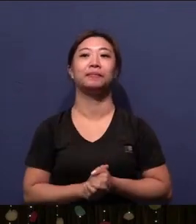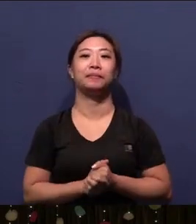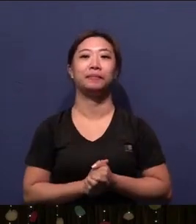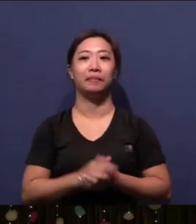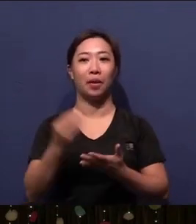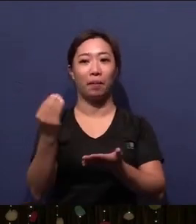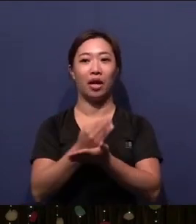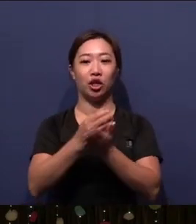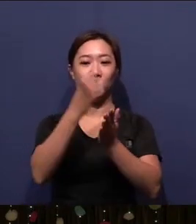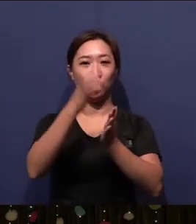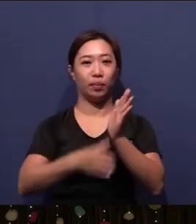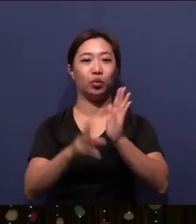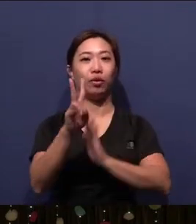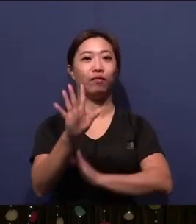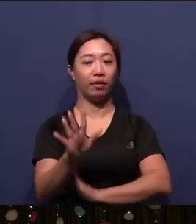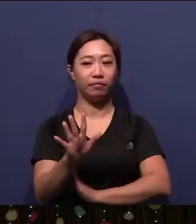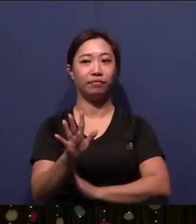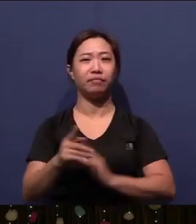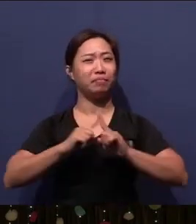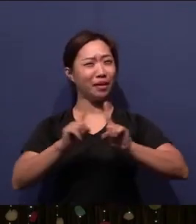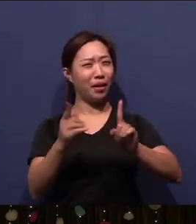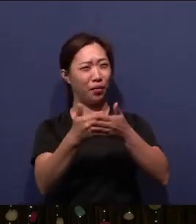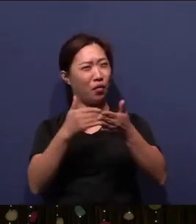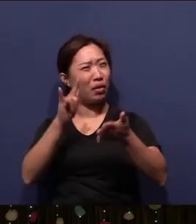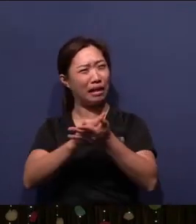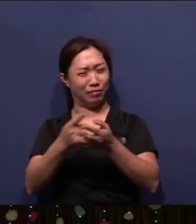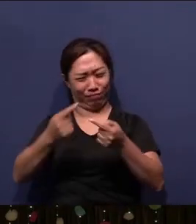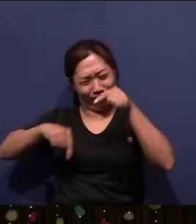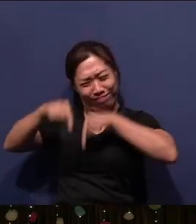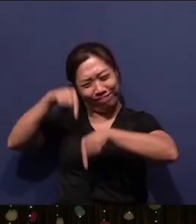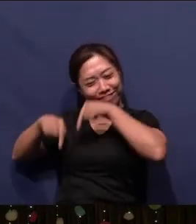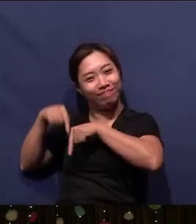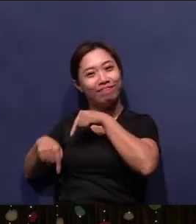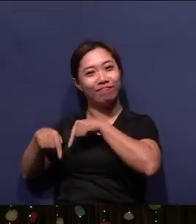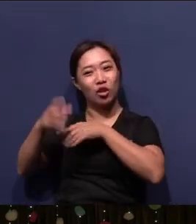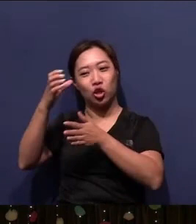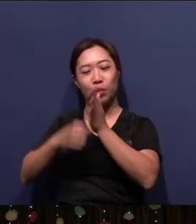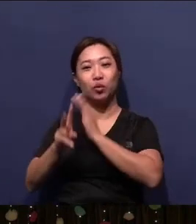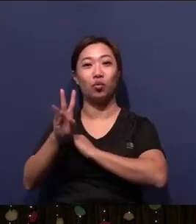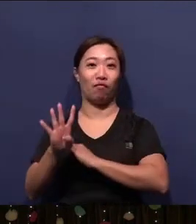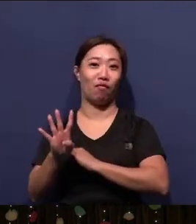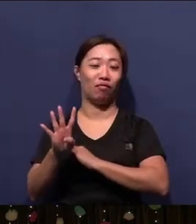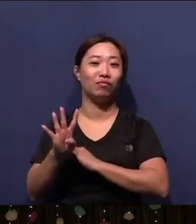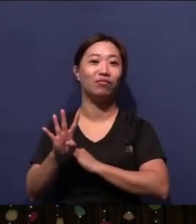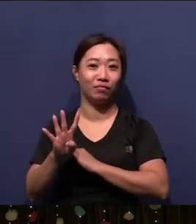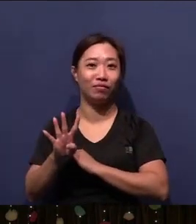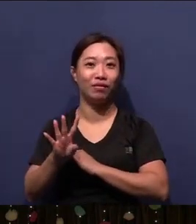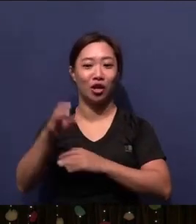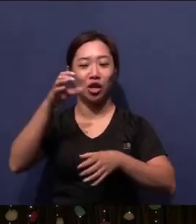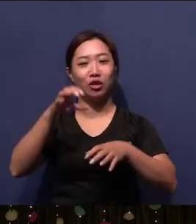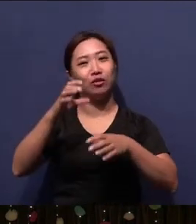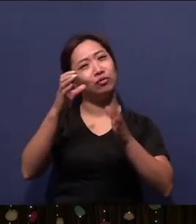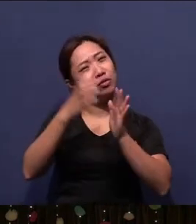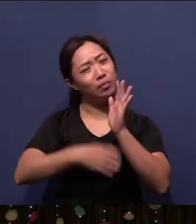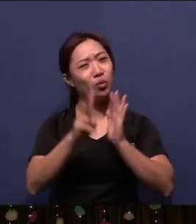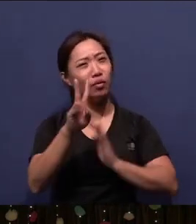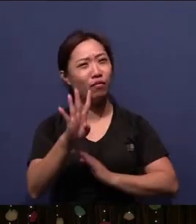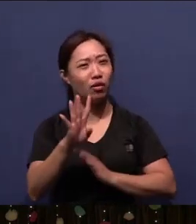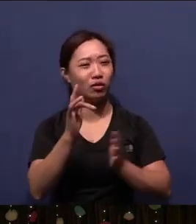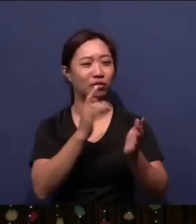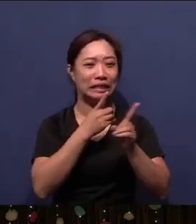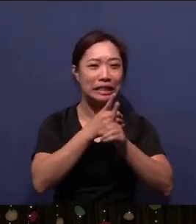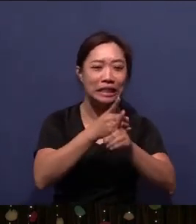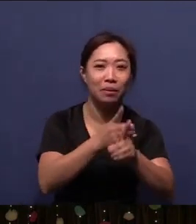Matthew chapter 25. But before that, let's rewind a bit in chapter 24. In chapter 24, the disciples came to